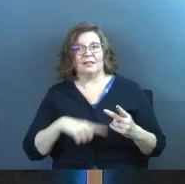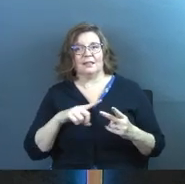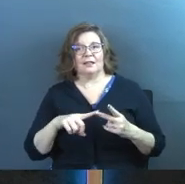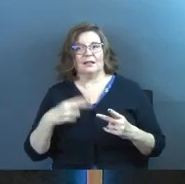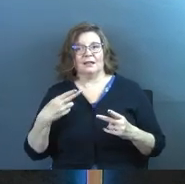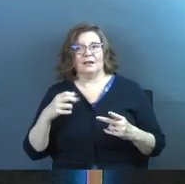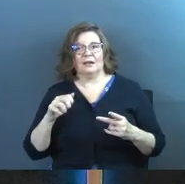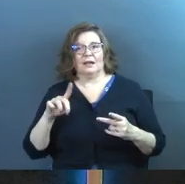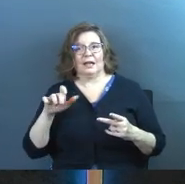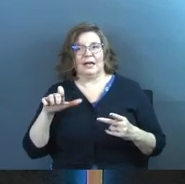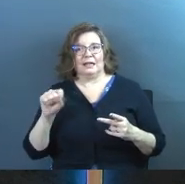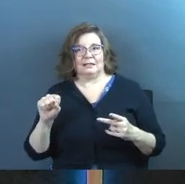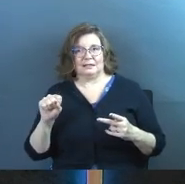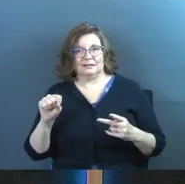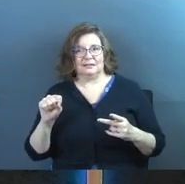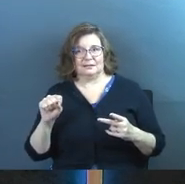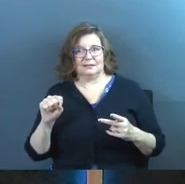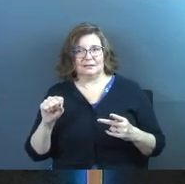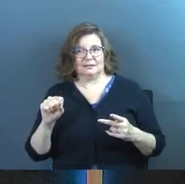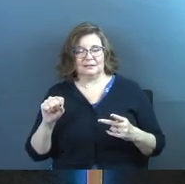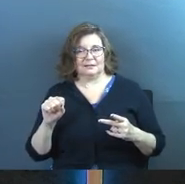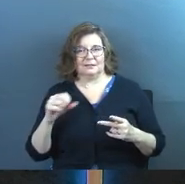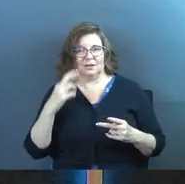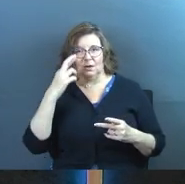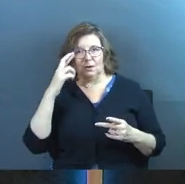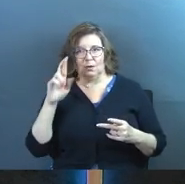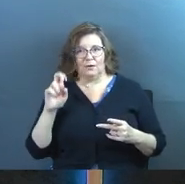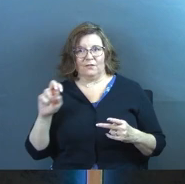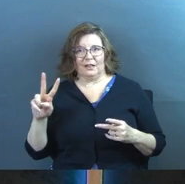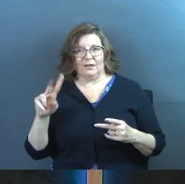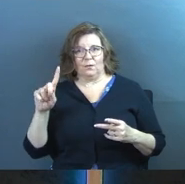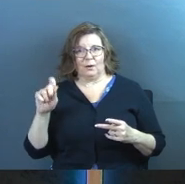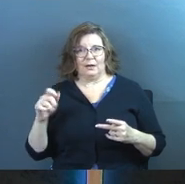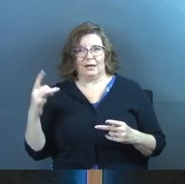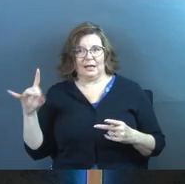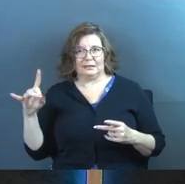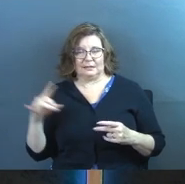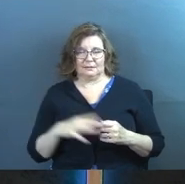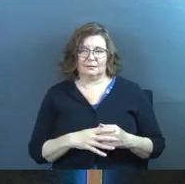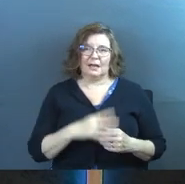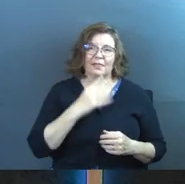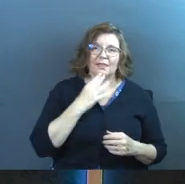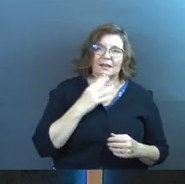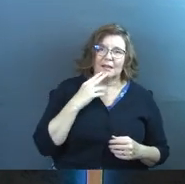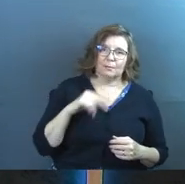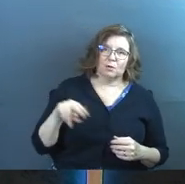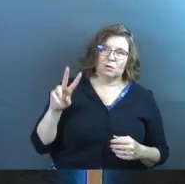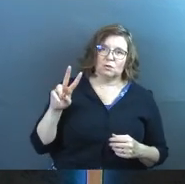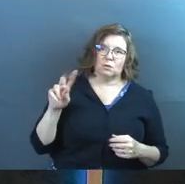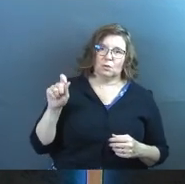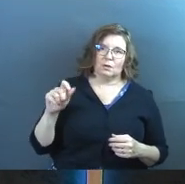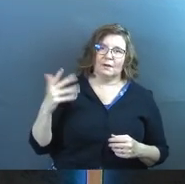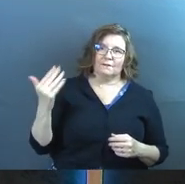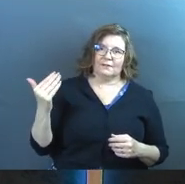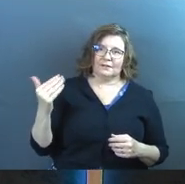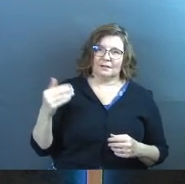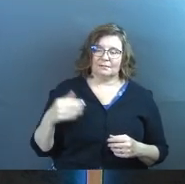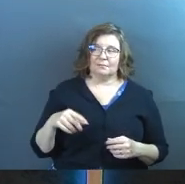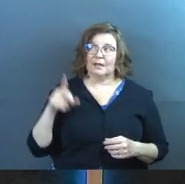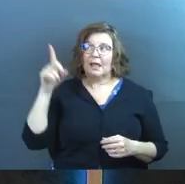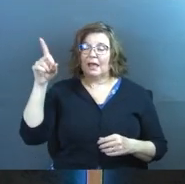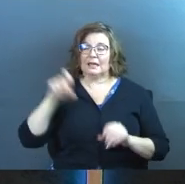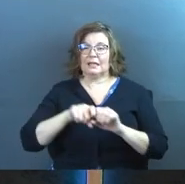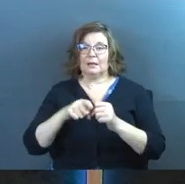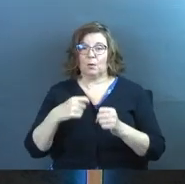Revelation 1:18. And then Hebrews 2:15. He broke our fear of death. And this is where these